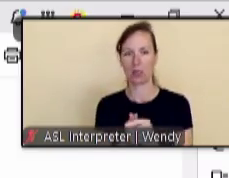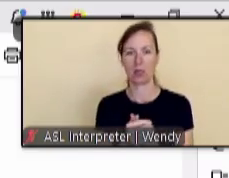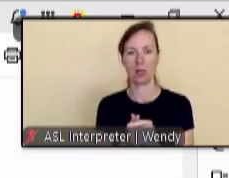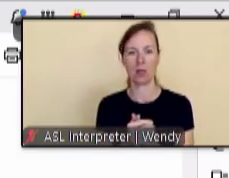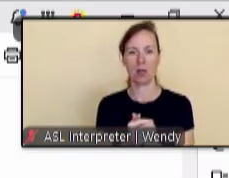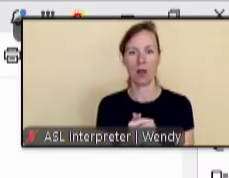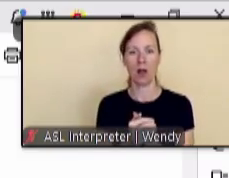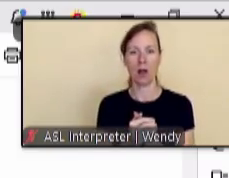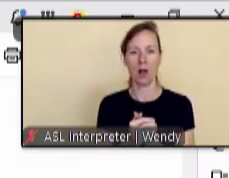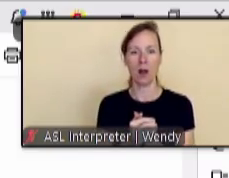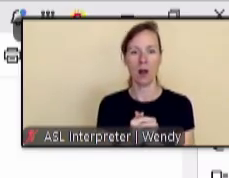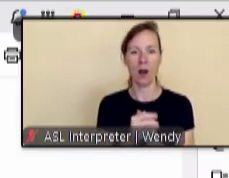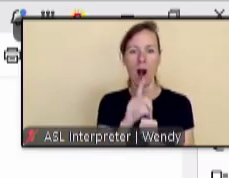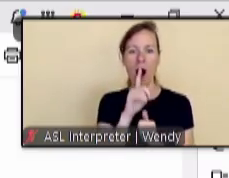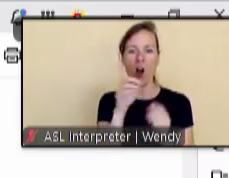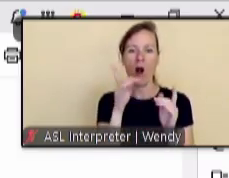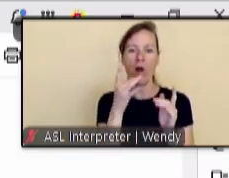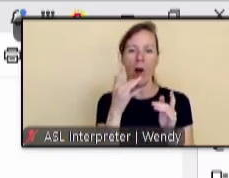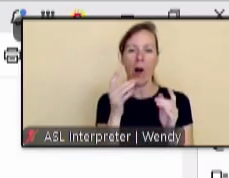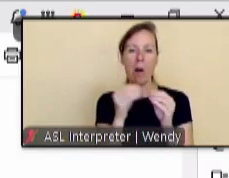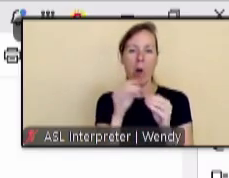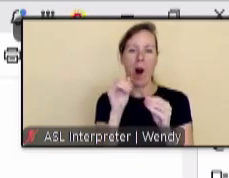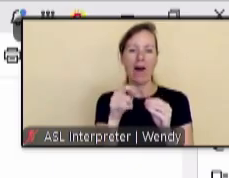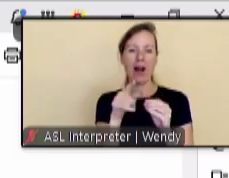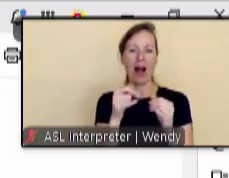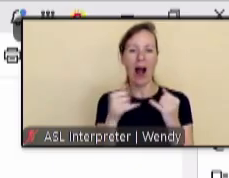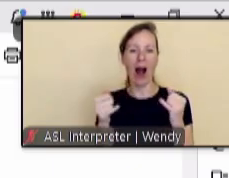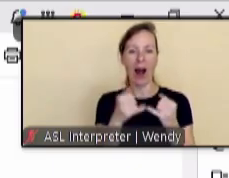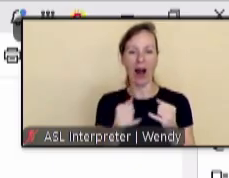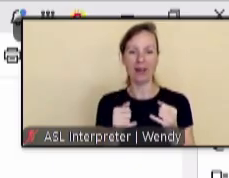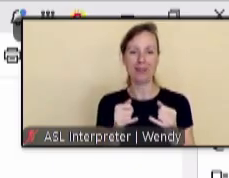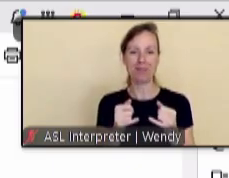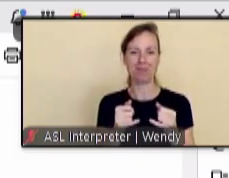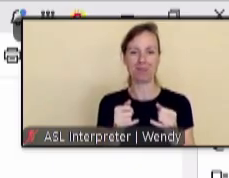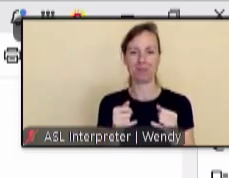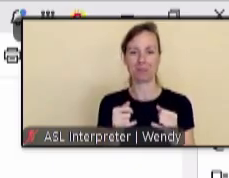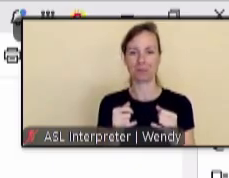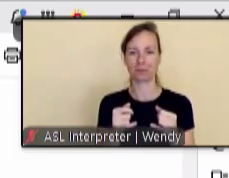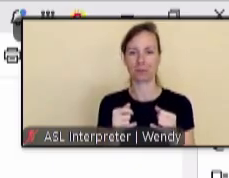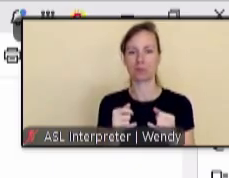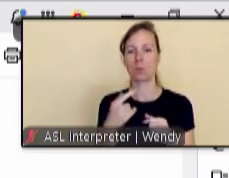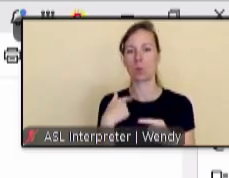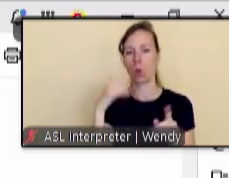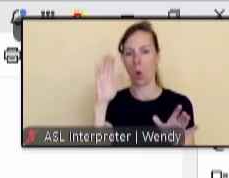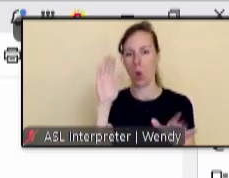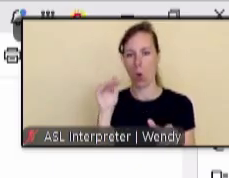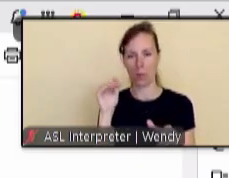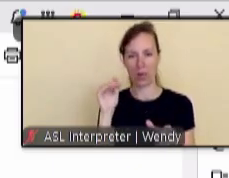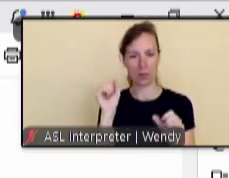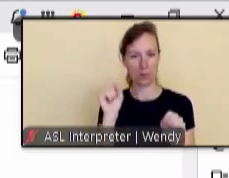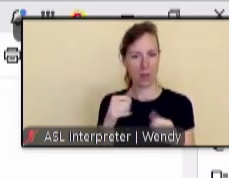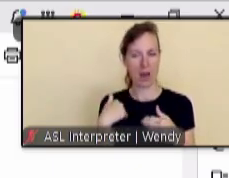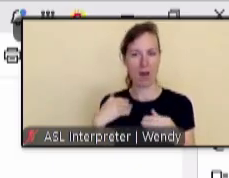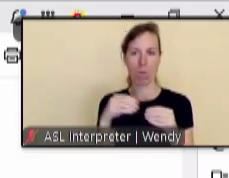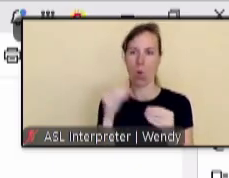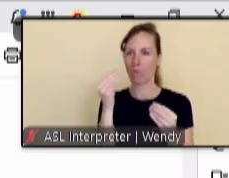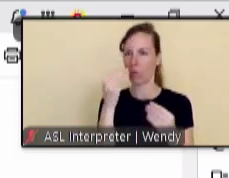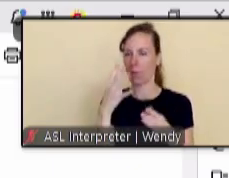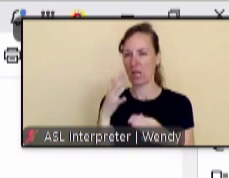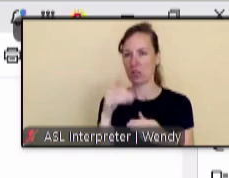areas. And also too, we're hoping and we're hoping to be able to have even more information in the not too distant future.